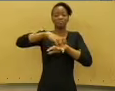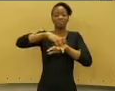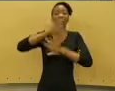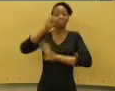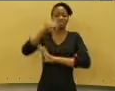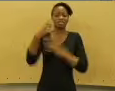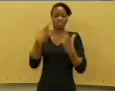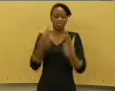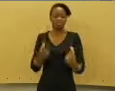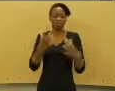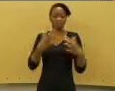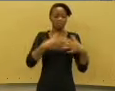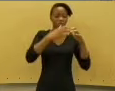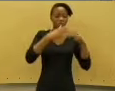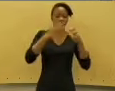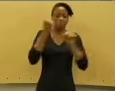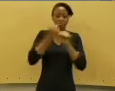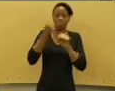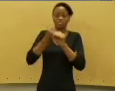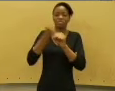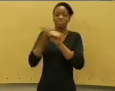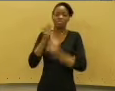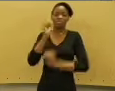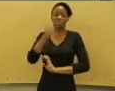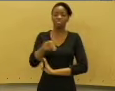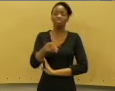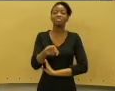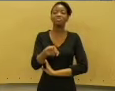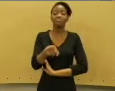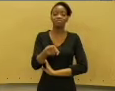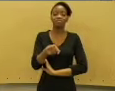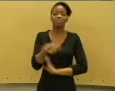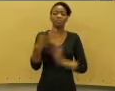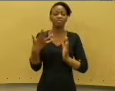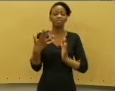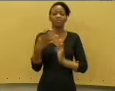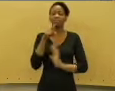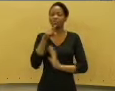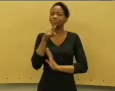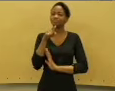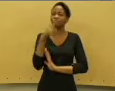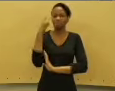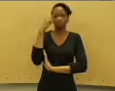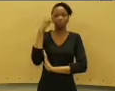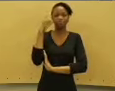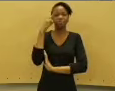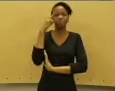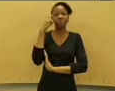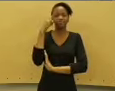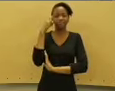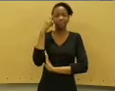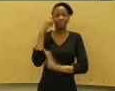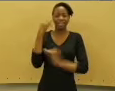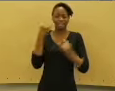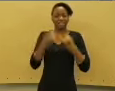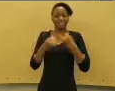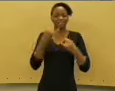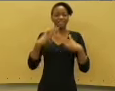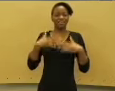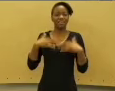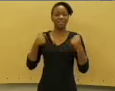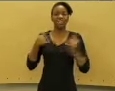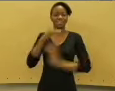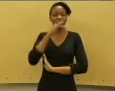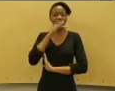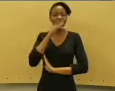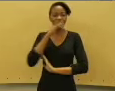they're very proud to be associated with bullets, you know. So that should tell you what sexual health means and what women's